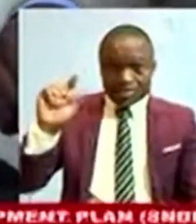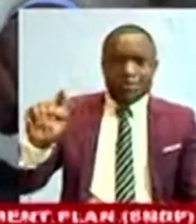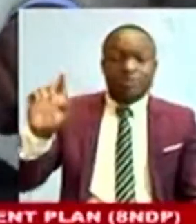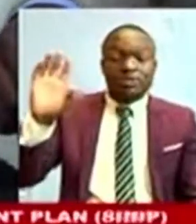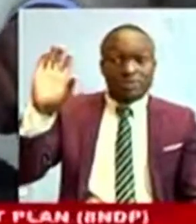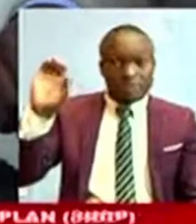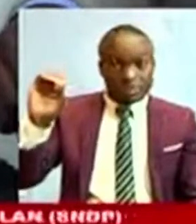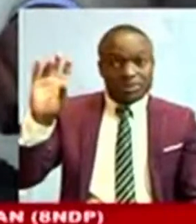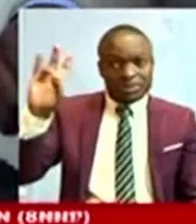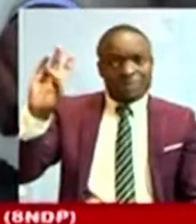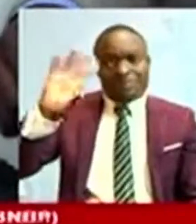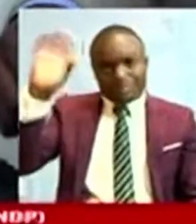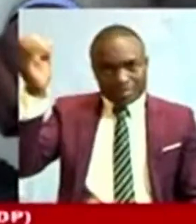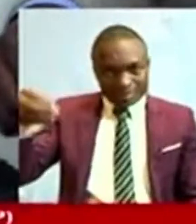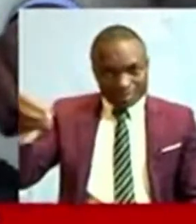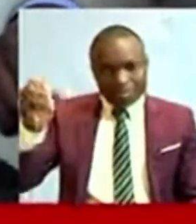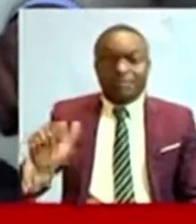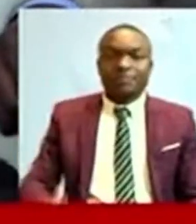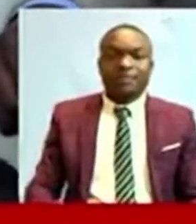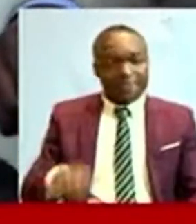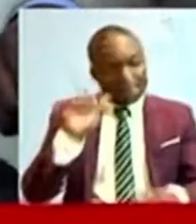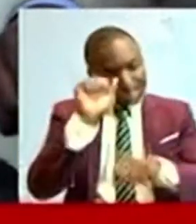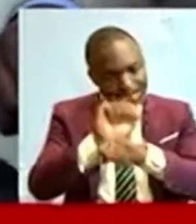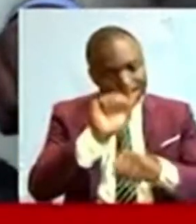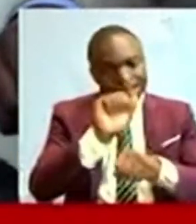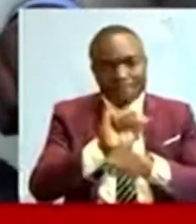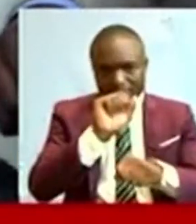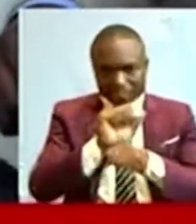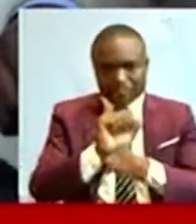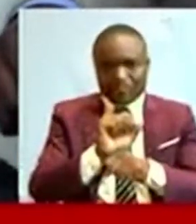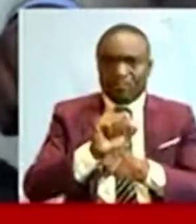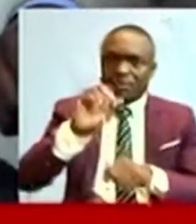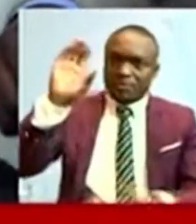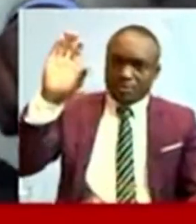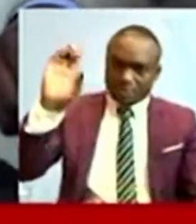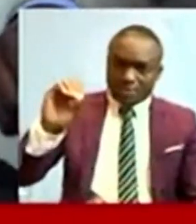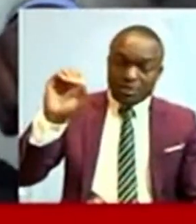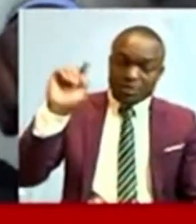0.07%. The performance remained at